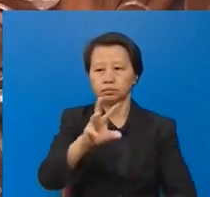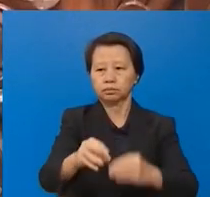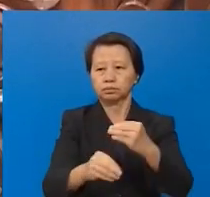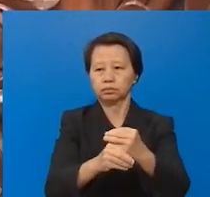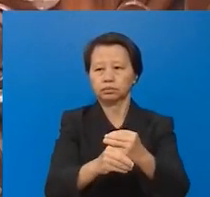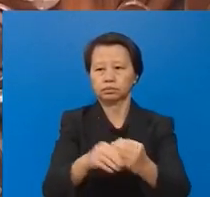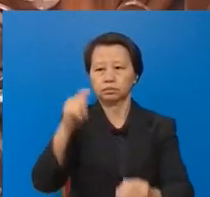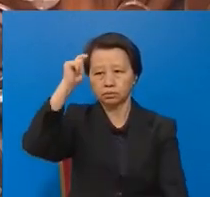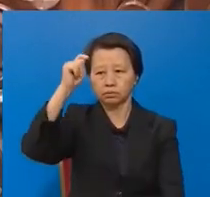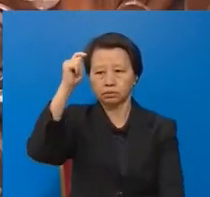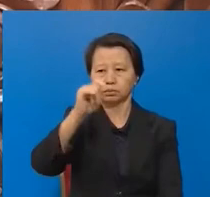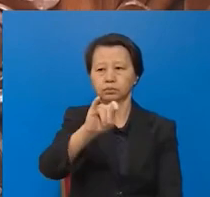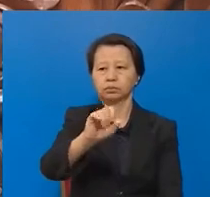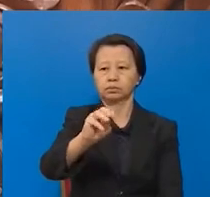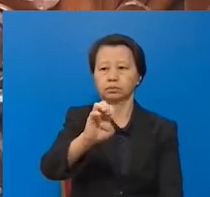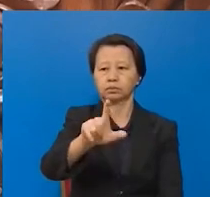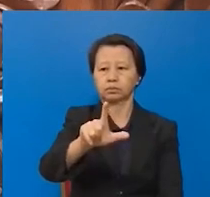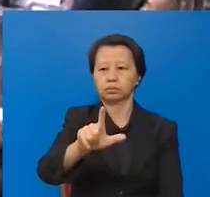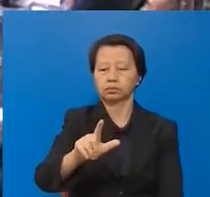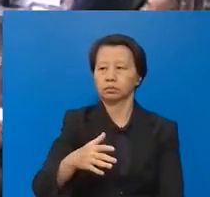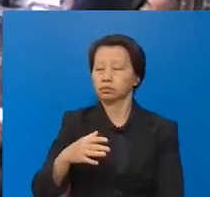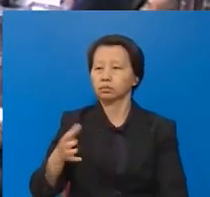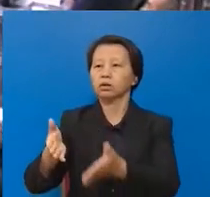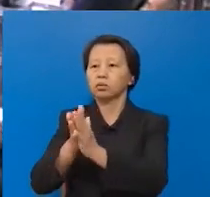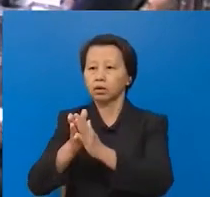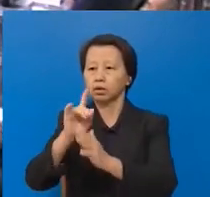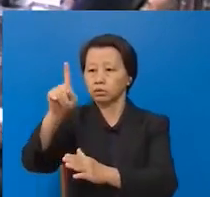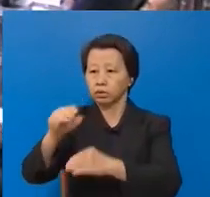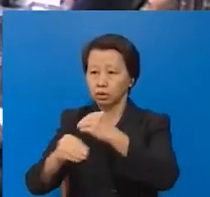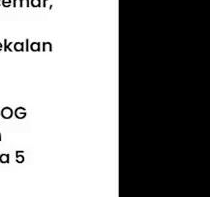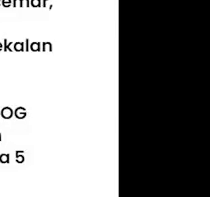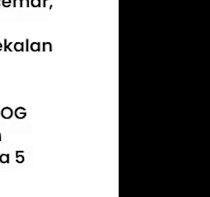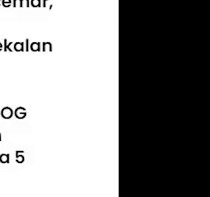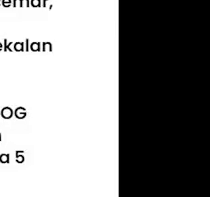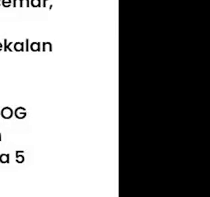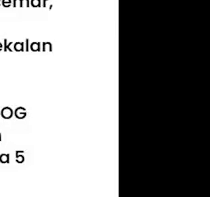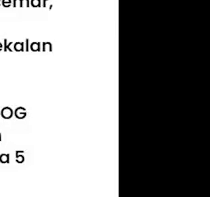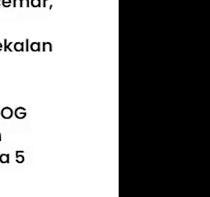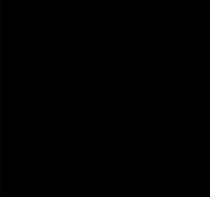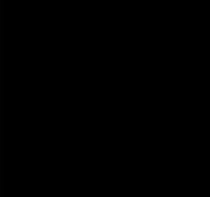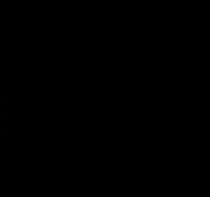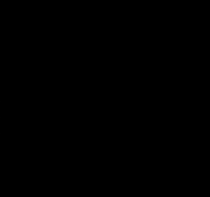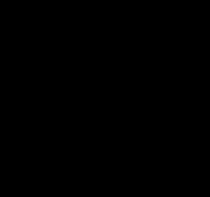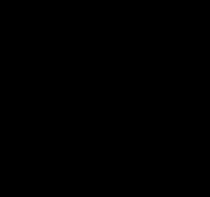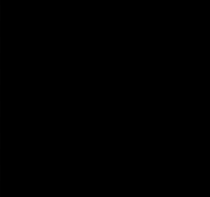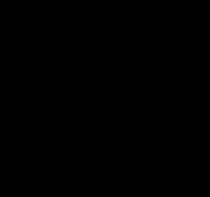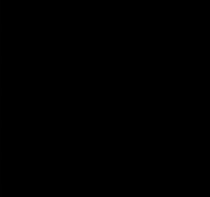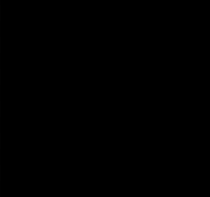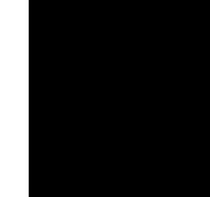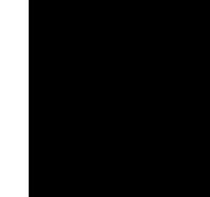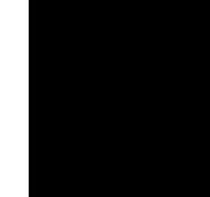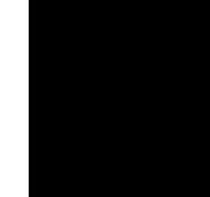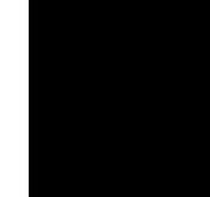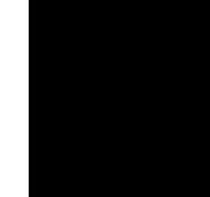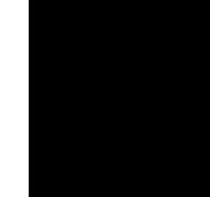and Connectivity Plan aimed at improving mobile coverage in the country. Several social media news outlets then